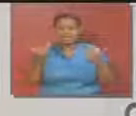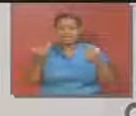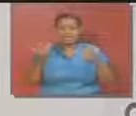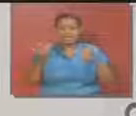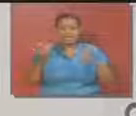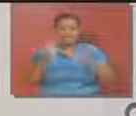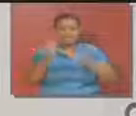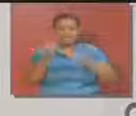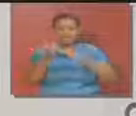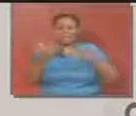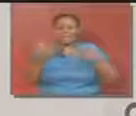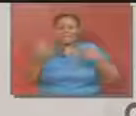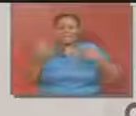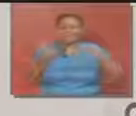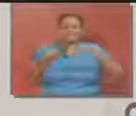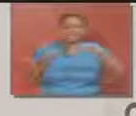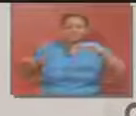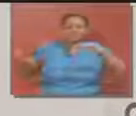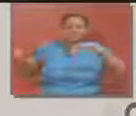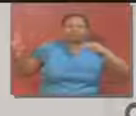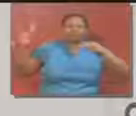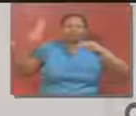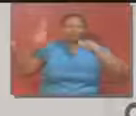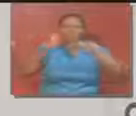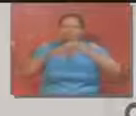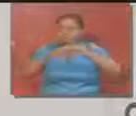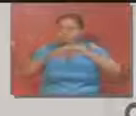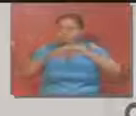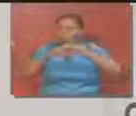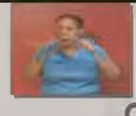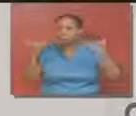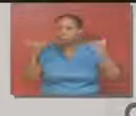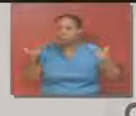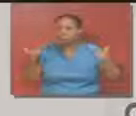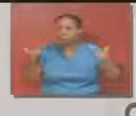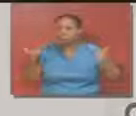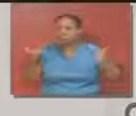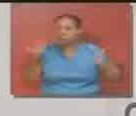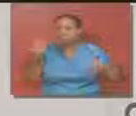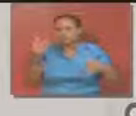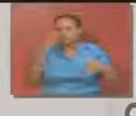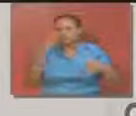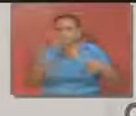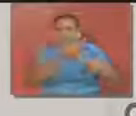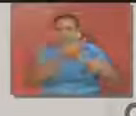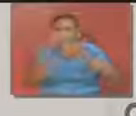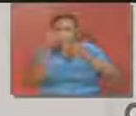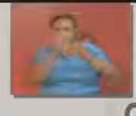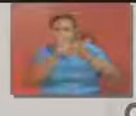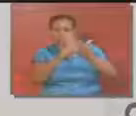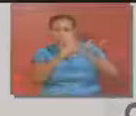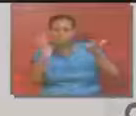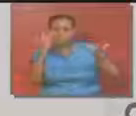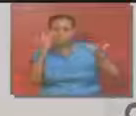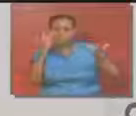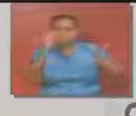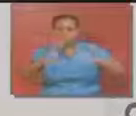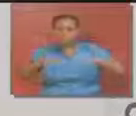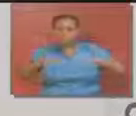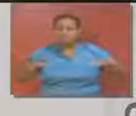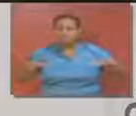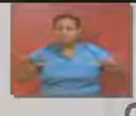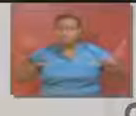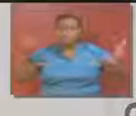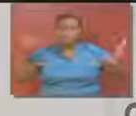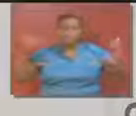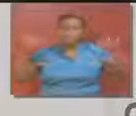So they should look out for a spike in terms of the next 4 to 6 weeks. So maybe as the months go on this year, you might